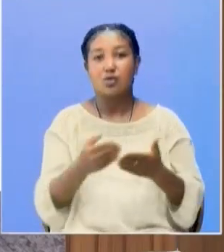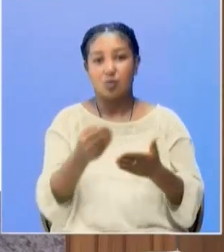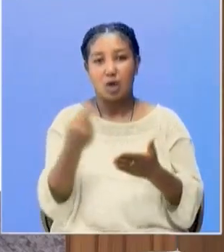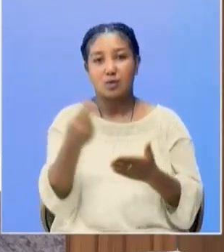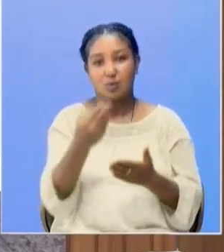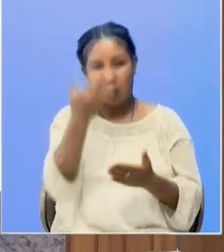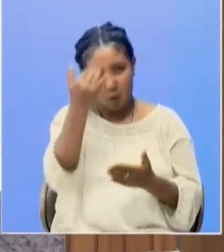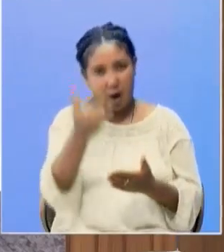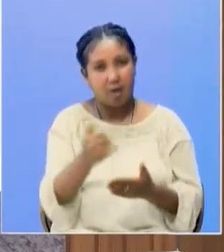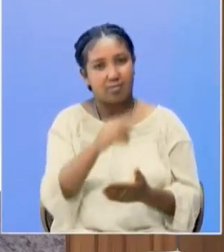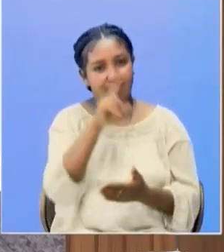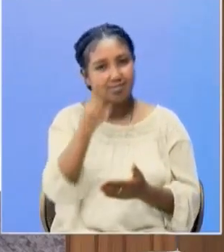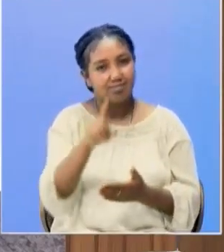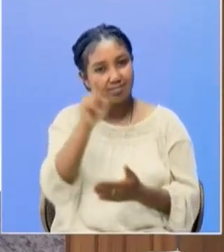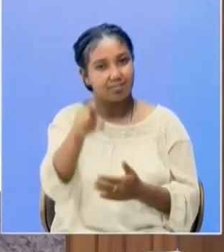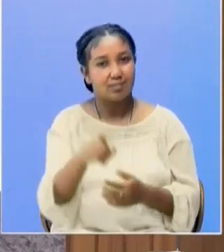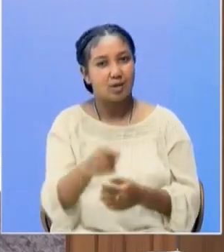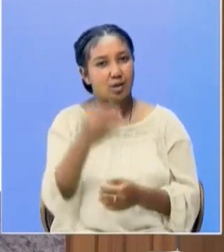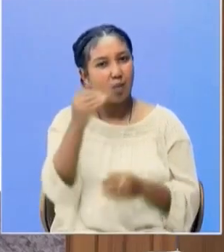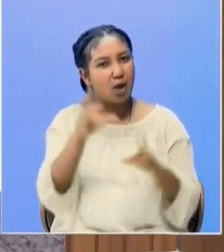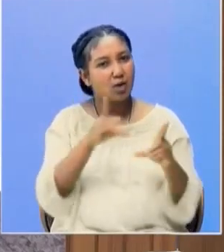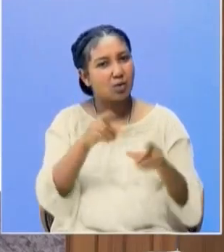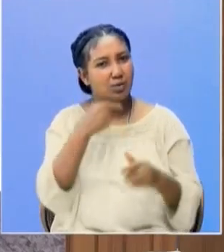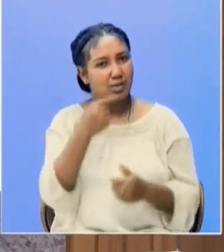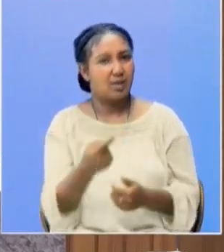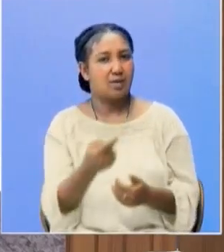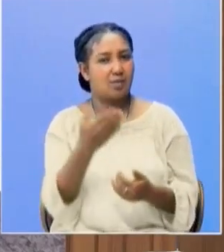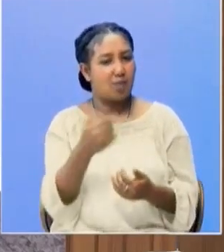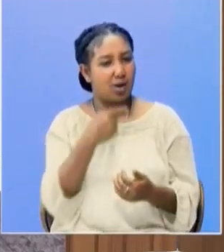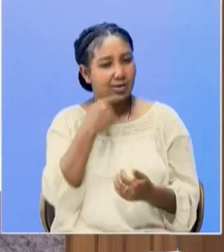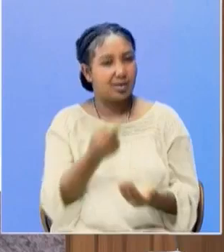use why. Why did you say that?